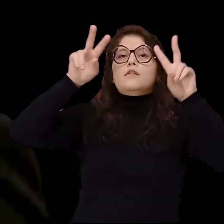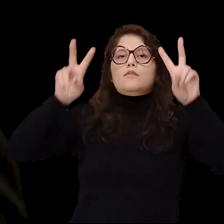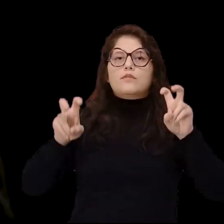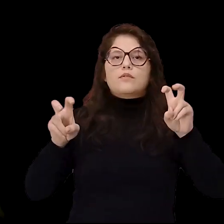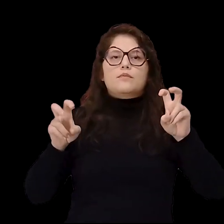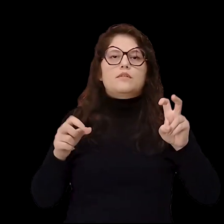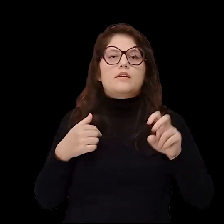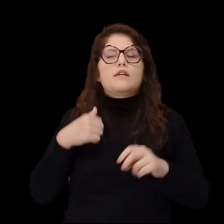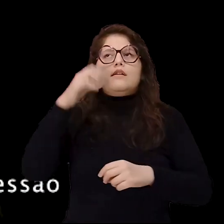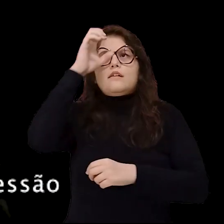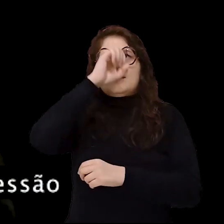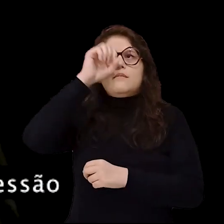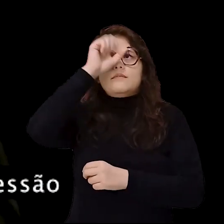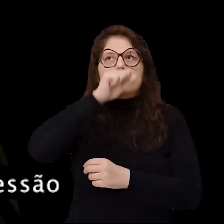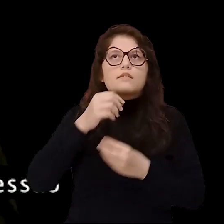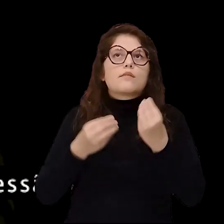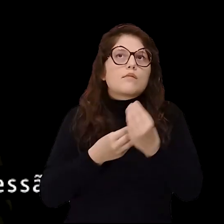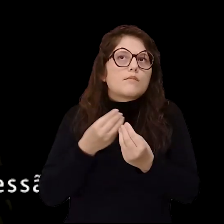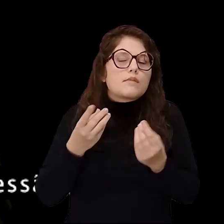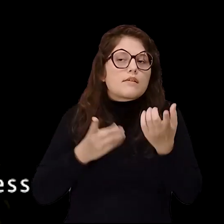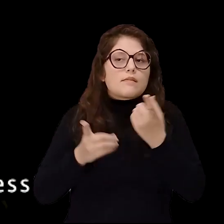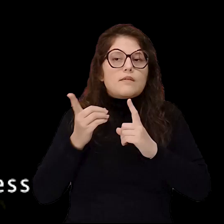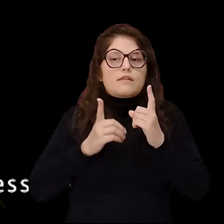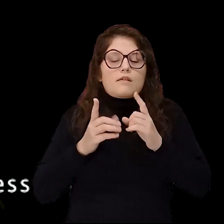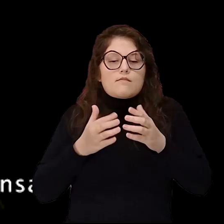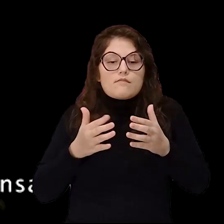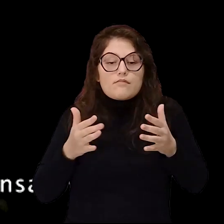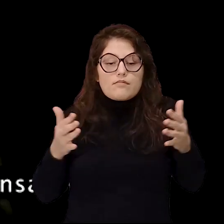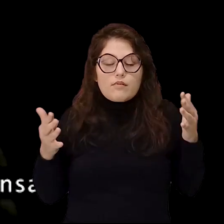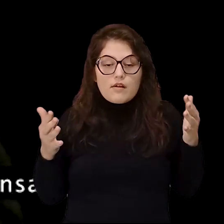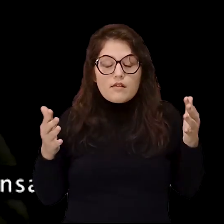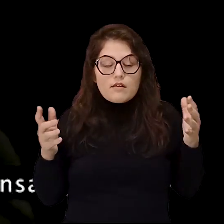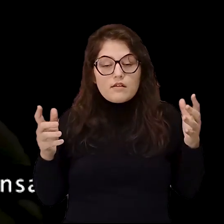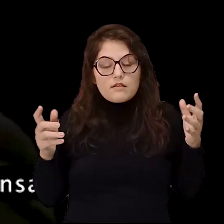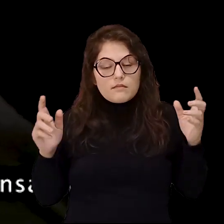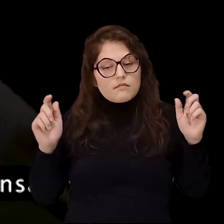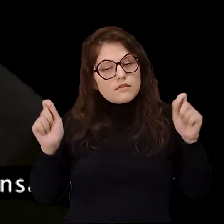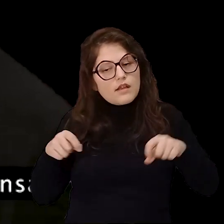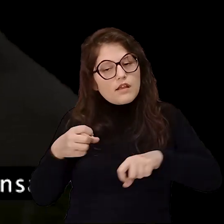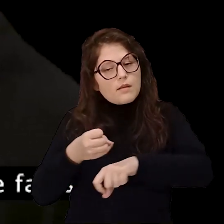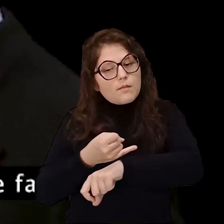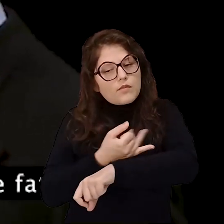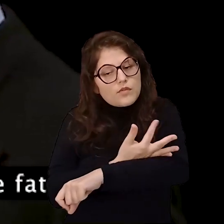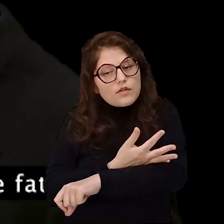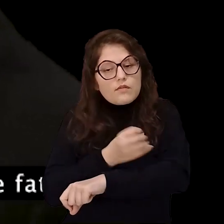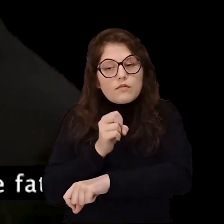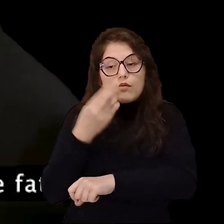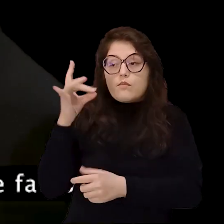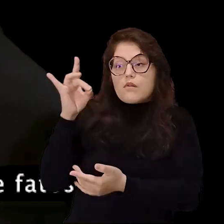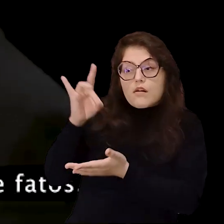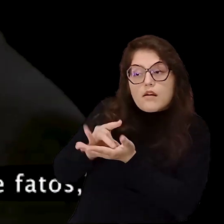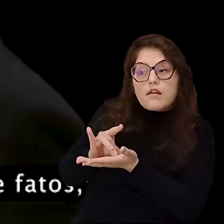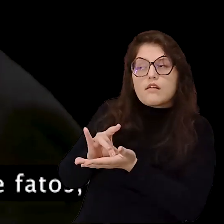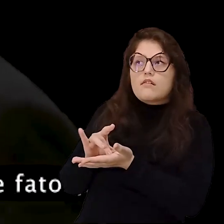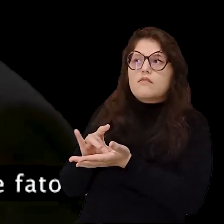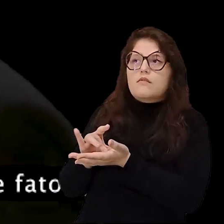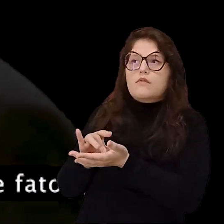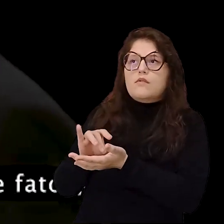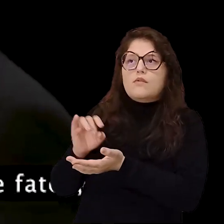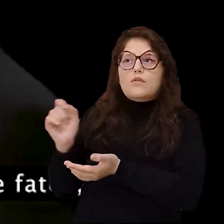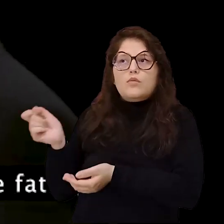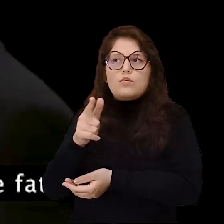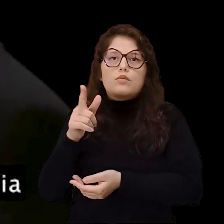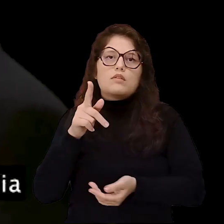from it. I had learned in my own depression how big an emotion can be, how it can be more real than